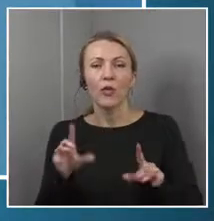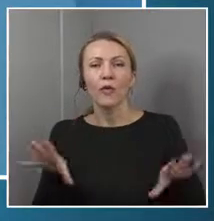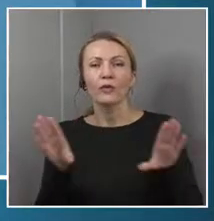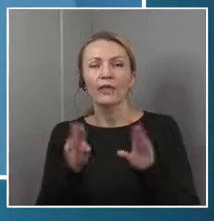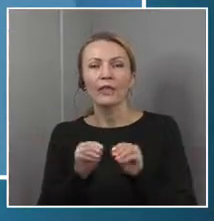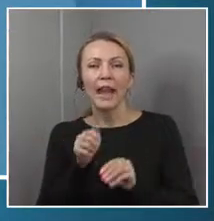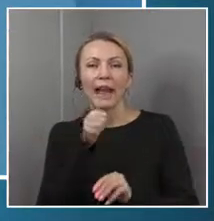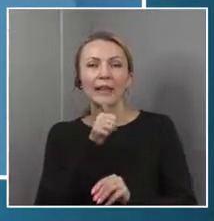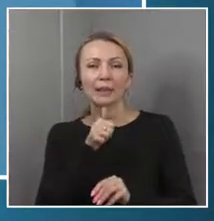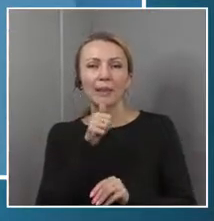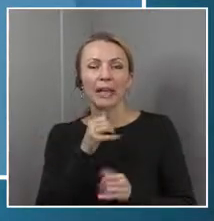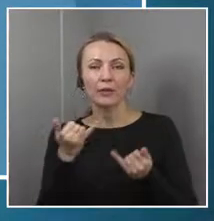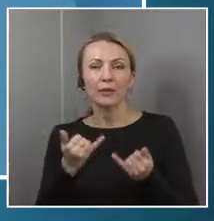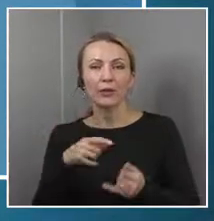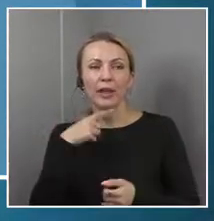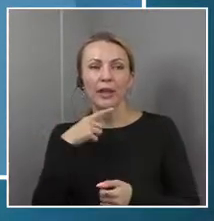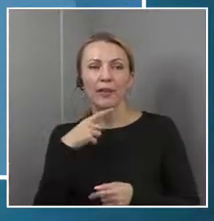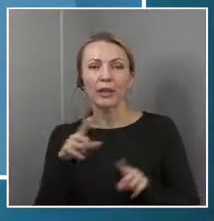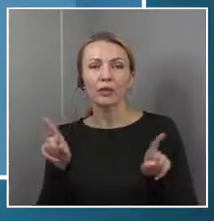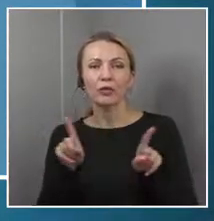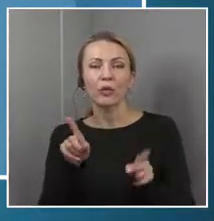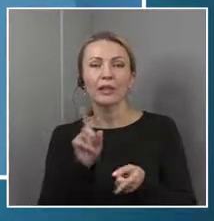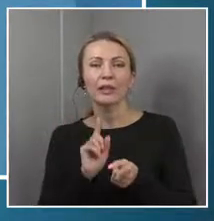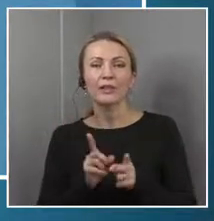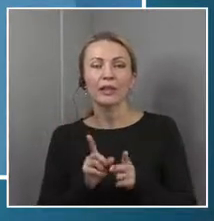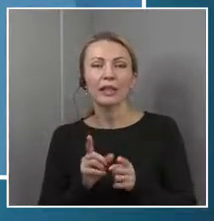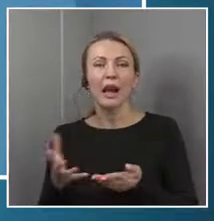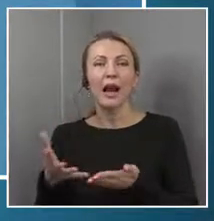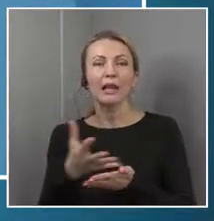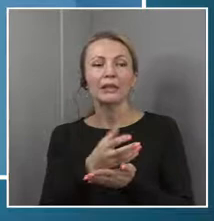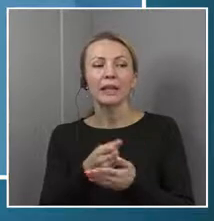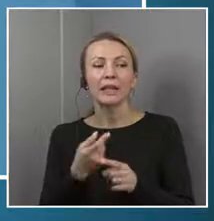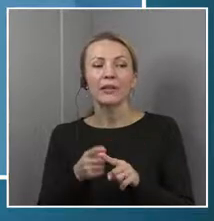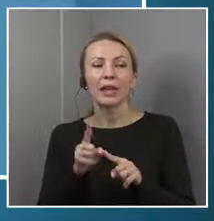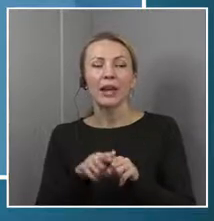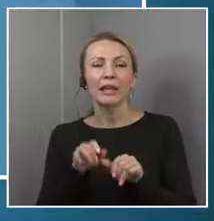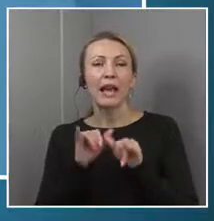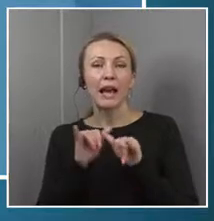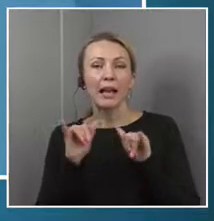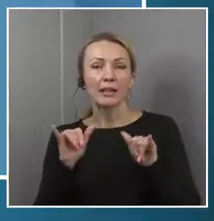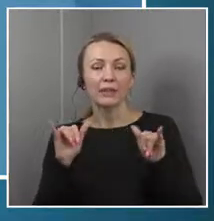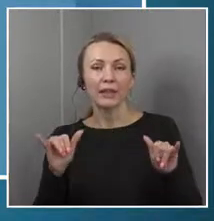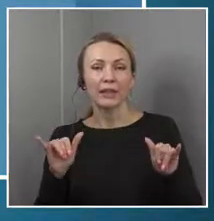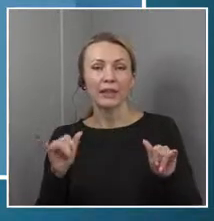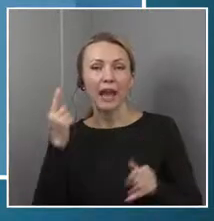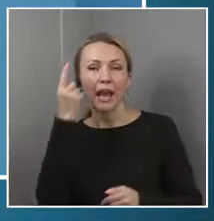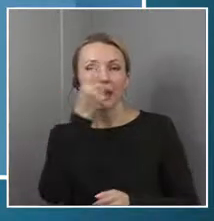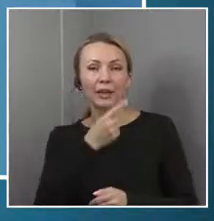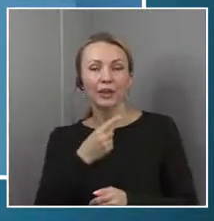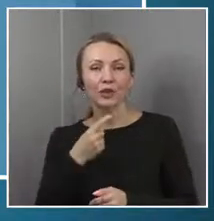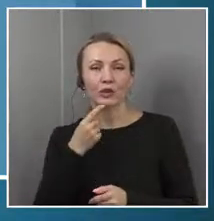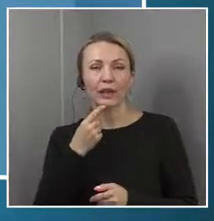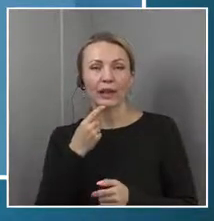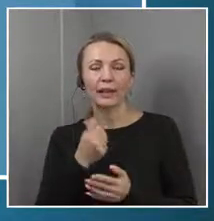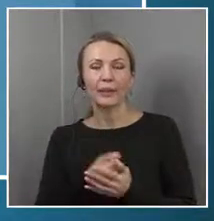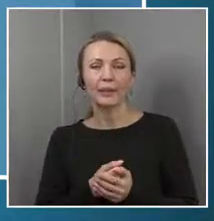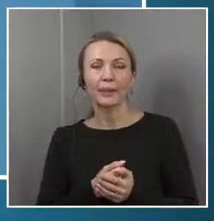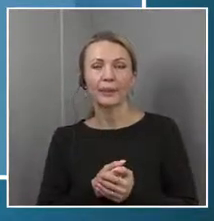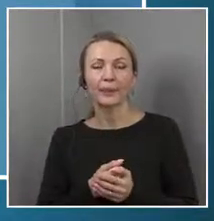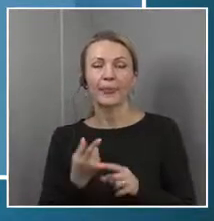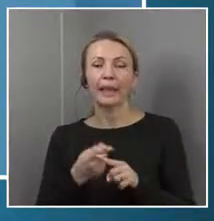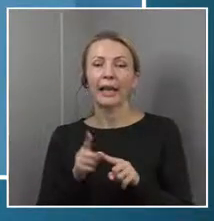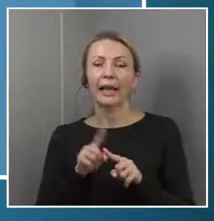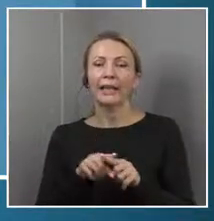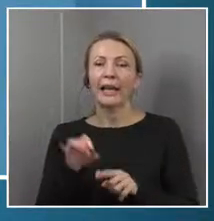yourselves. All today's experts said that collecting is about development,